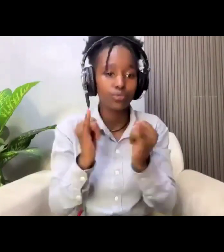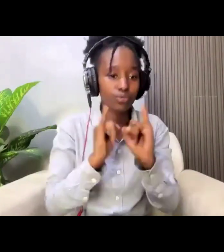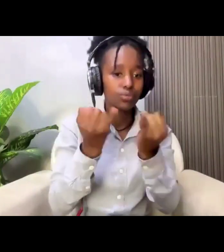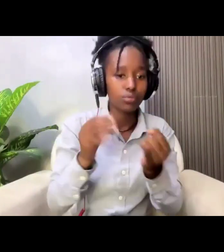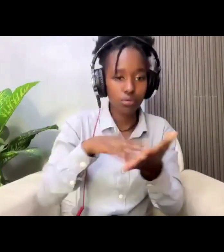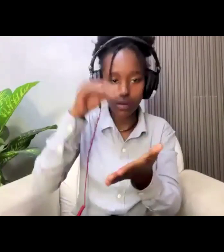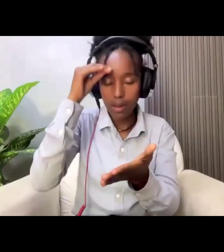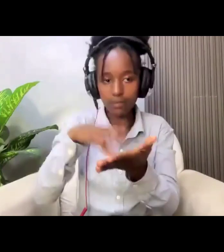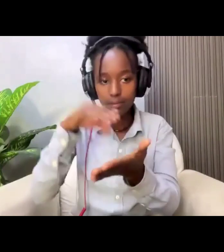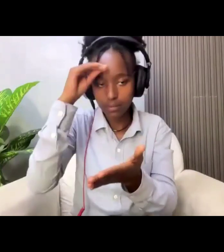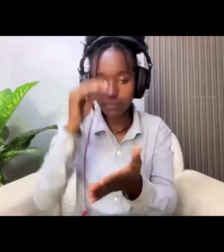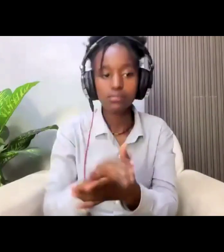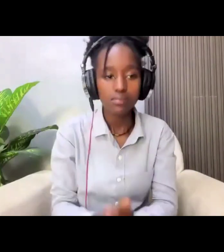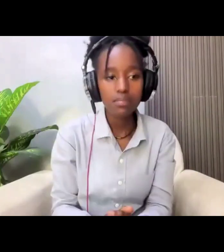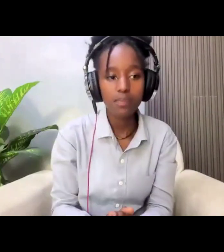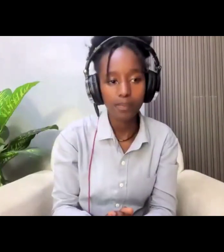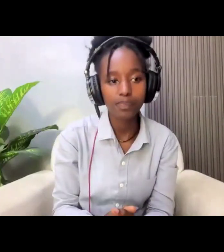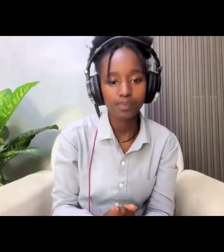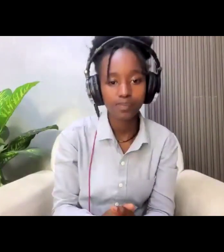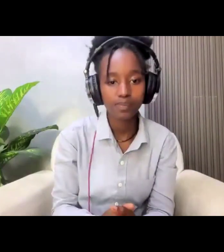We've lost your sound.